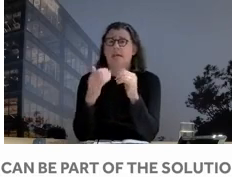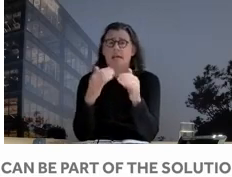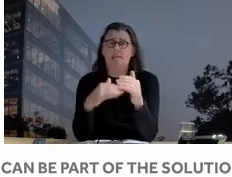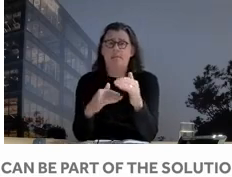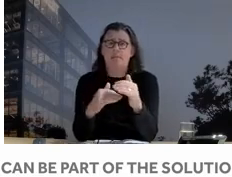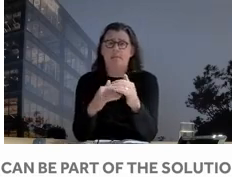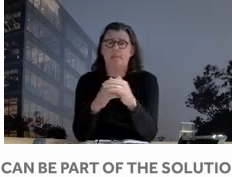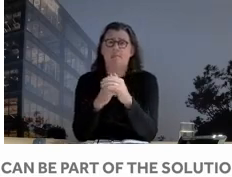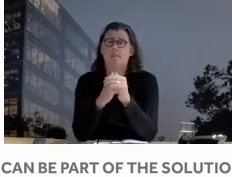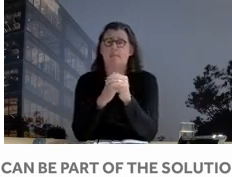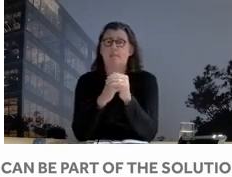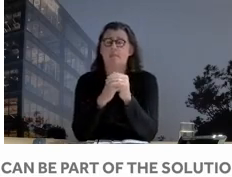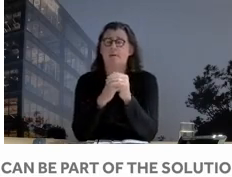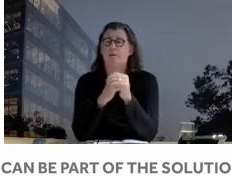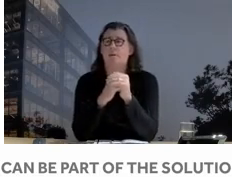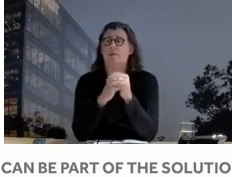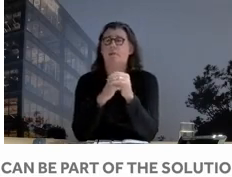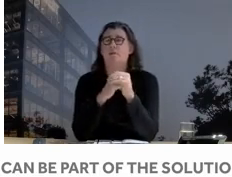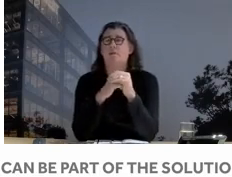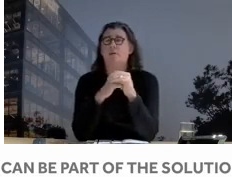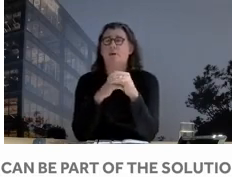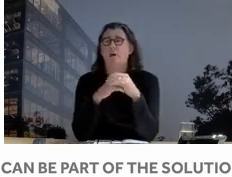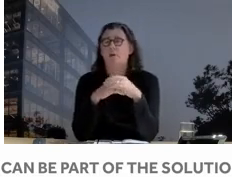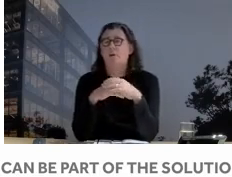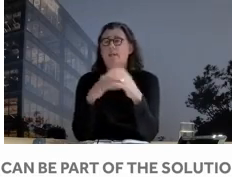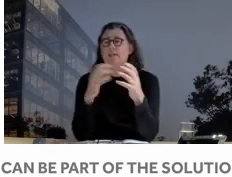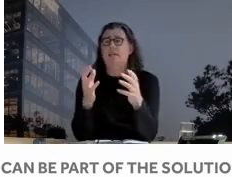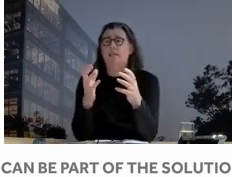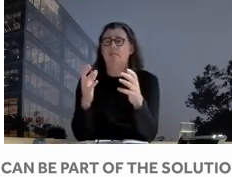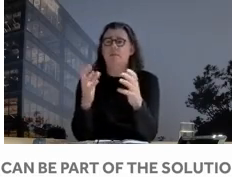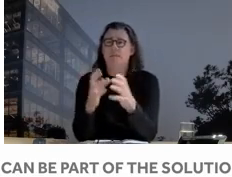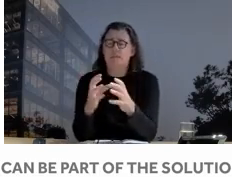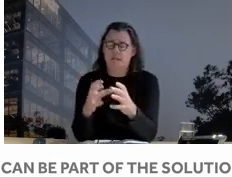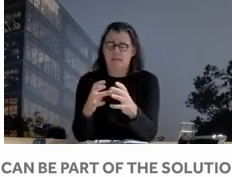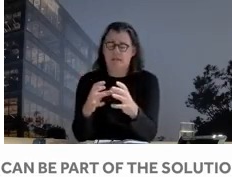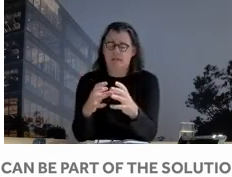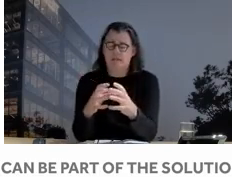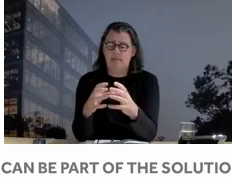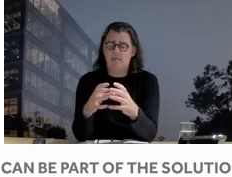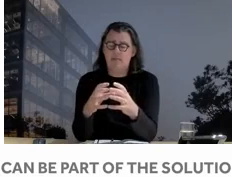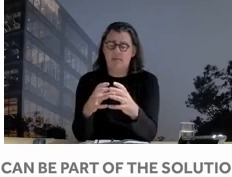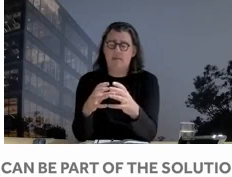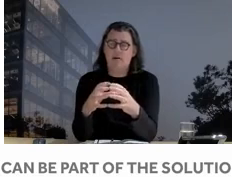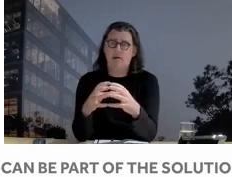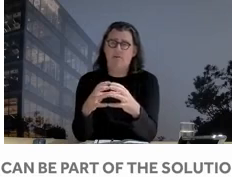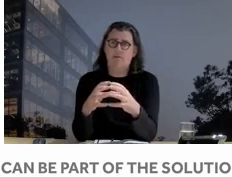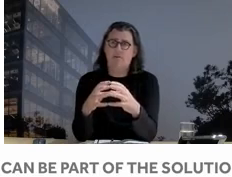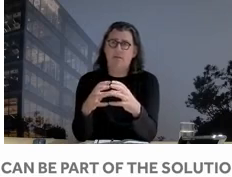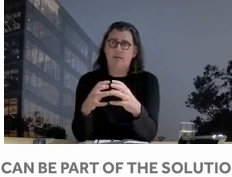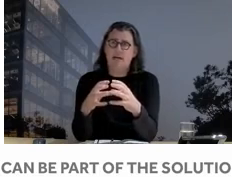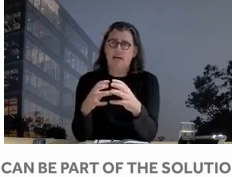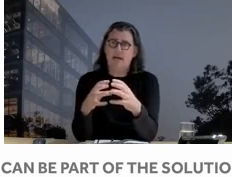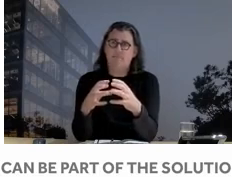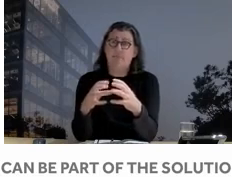transport, and even some of the stuff that sits in other. So holistically, we sit at the centerpiece